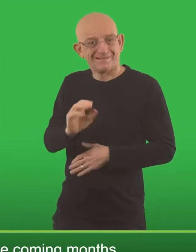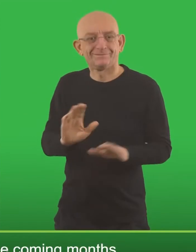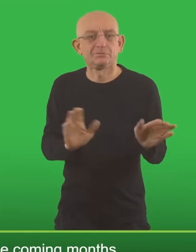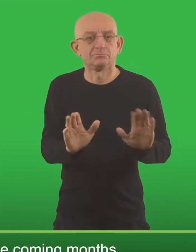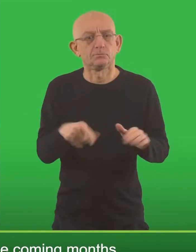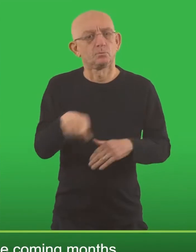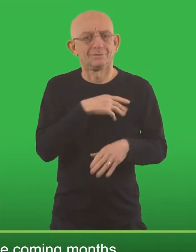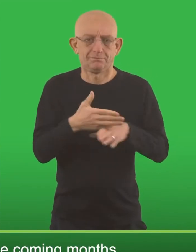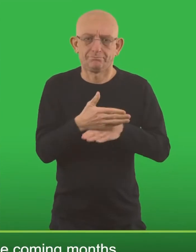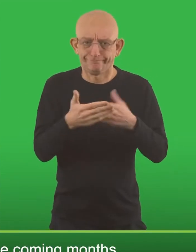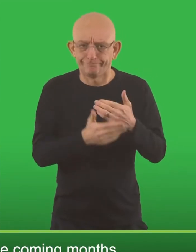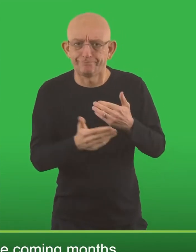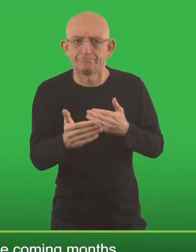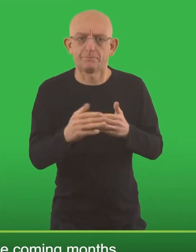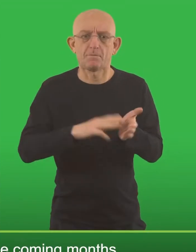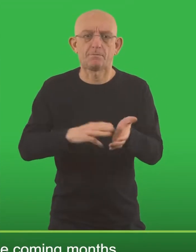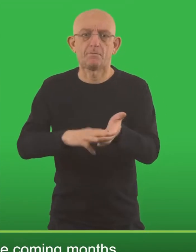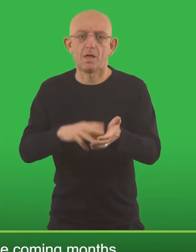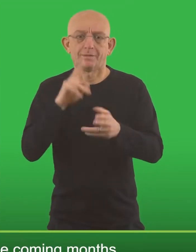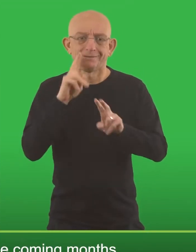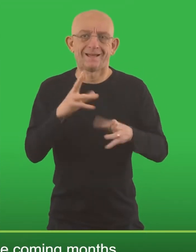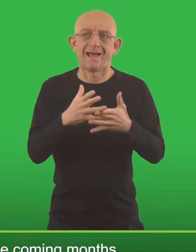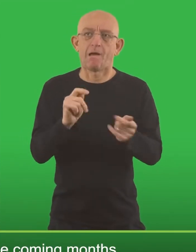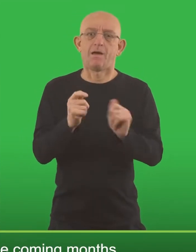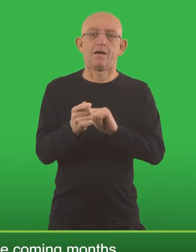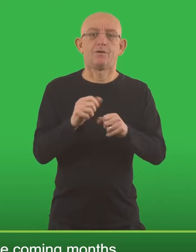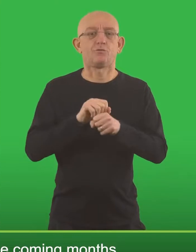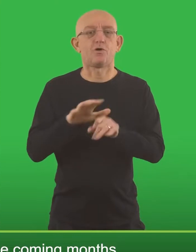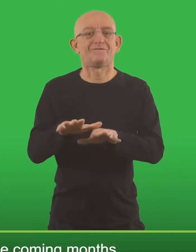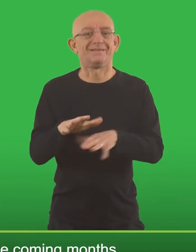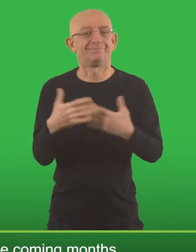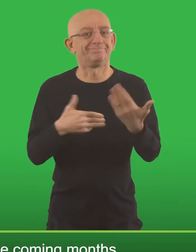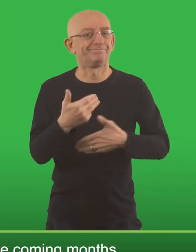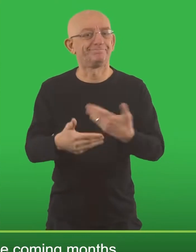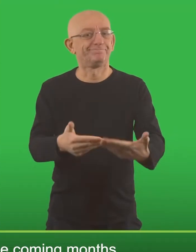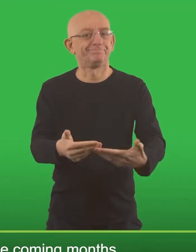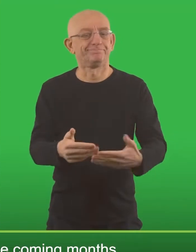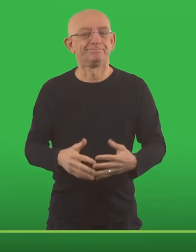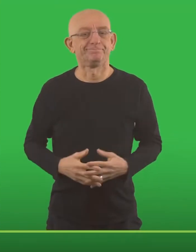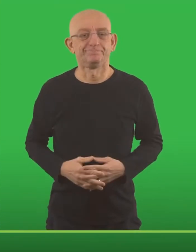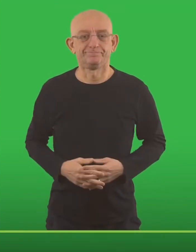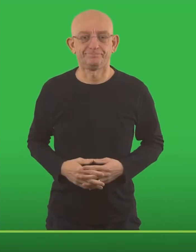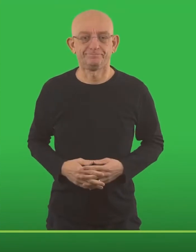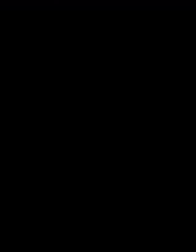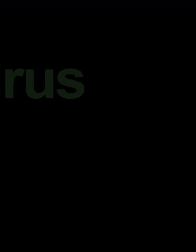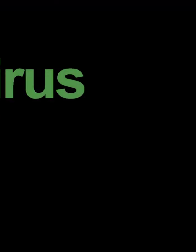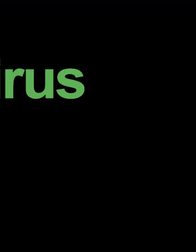we'll be doing a lot of work over the coming months to look at to learning to live with and adapting to COVID.